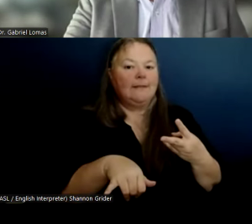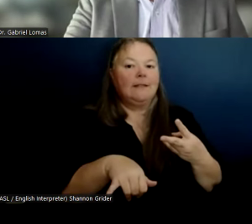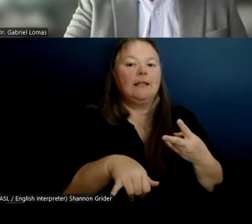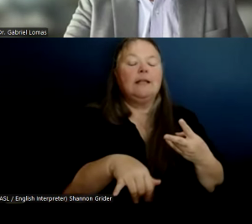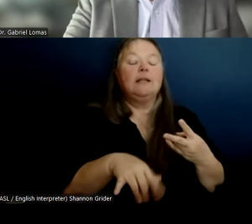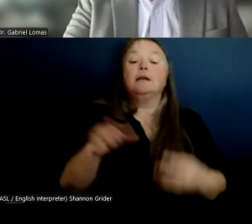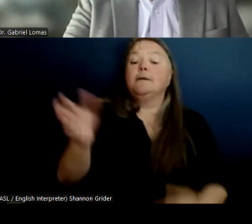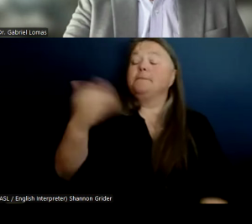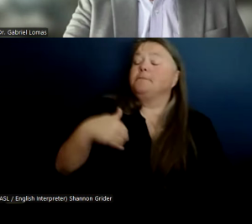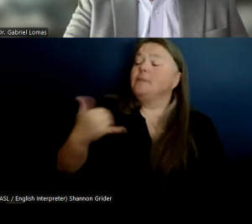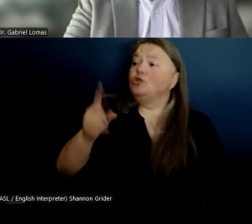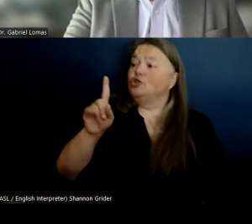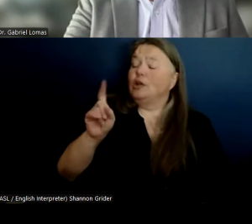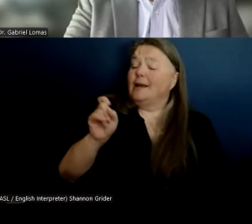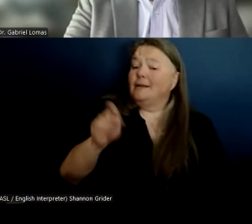Q&A?